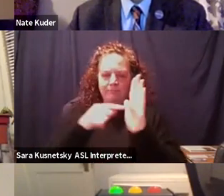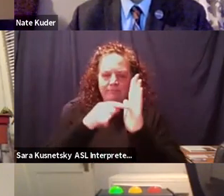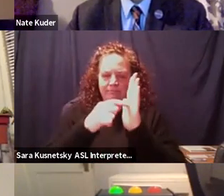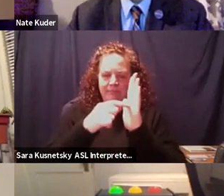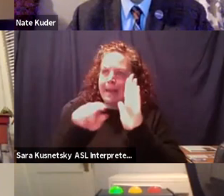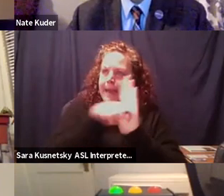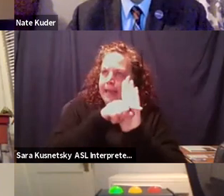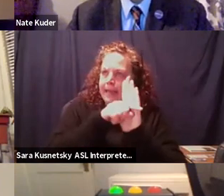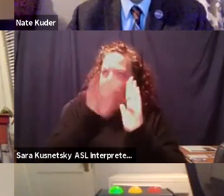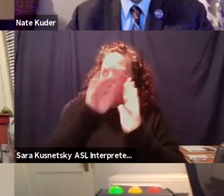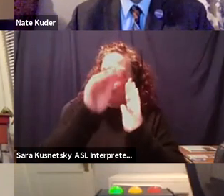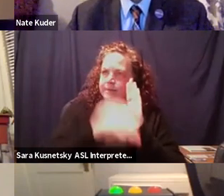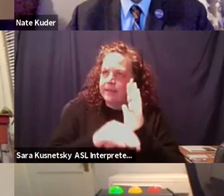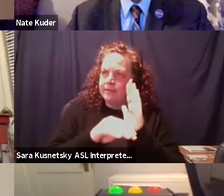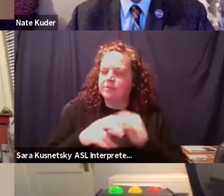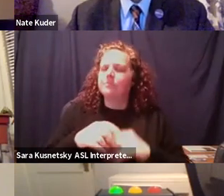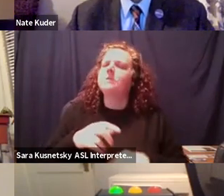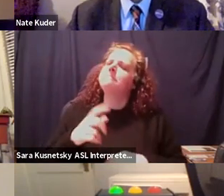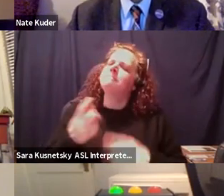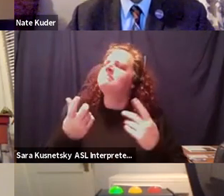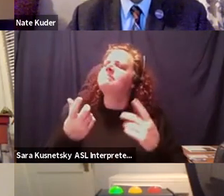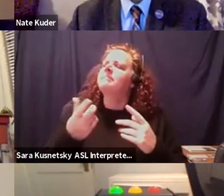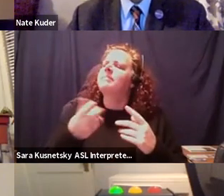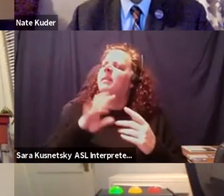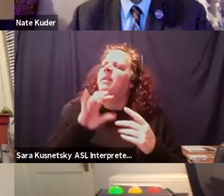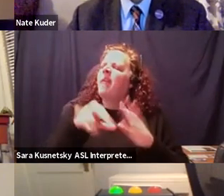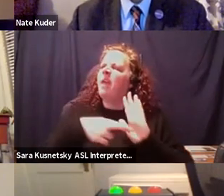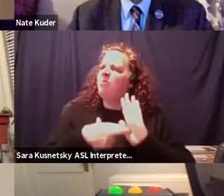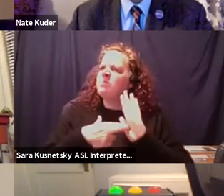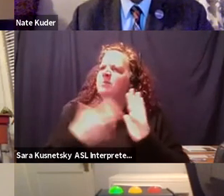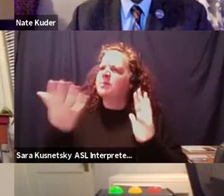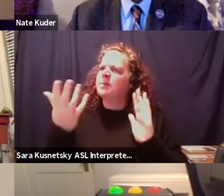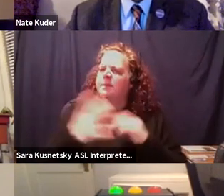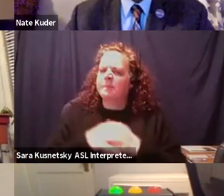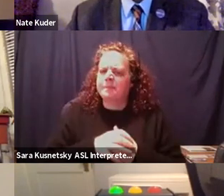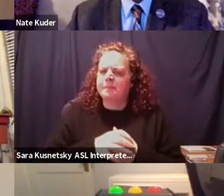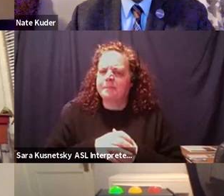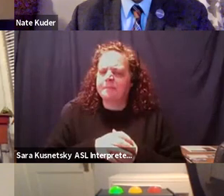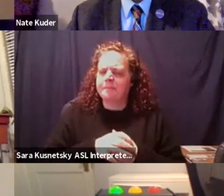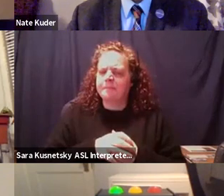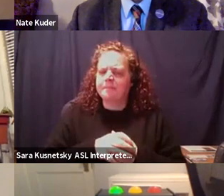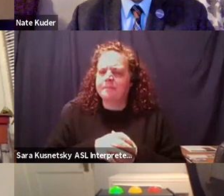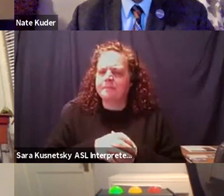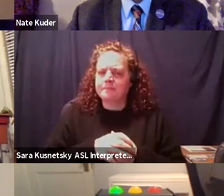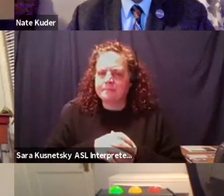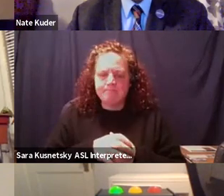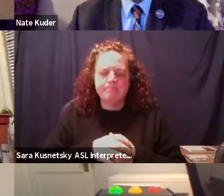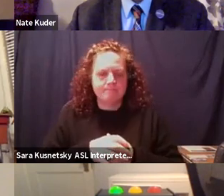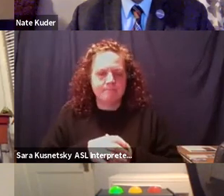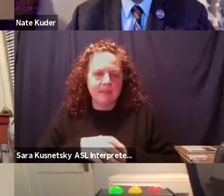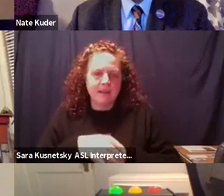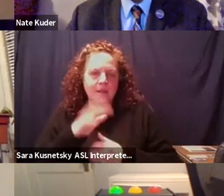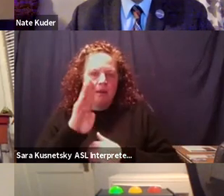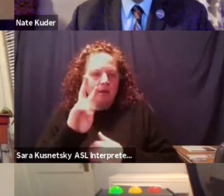percentage number. Mm-hmm. So what does that represent? Yeah, so Brighton High School,